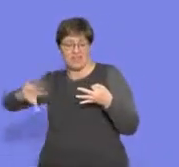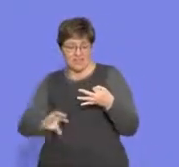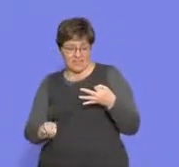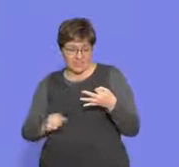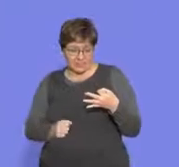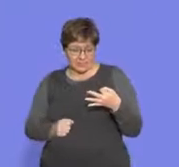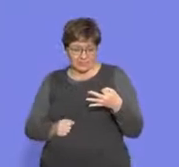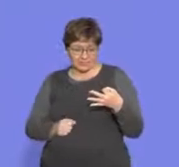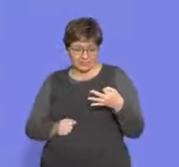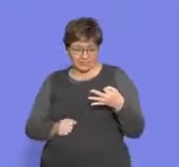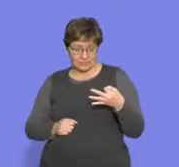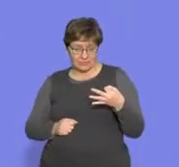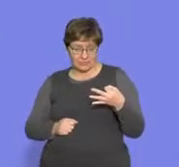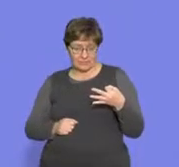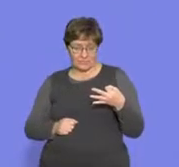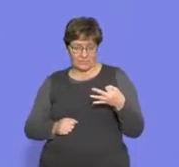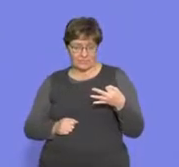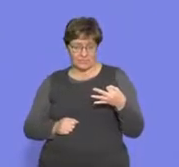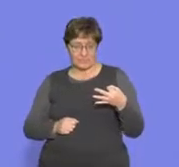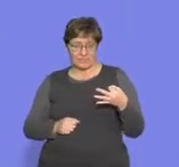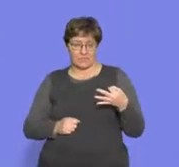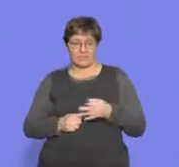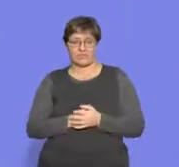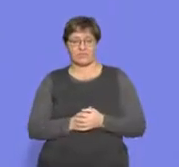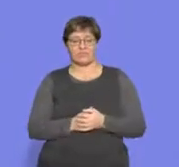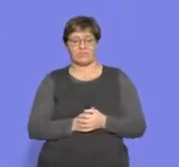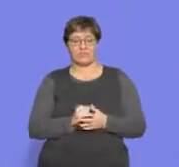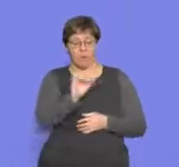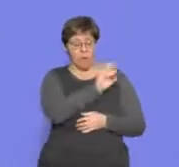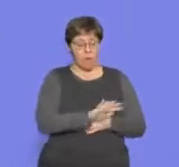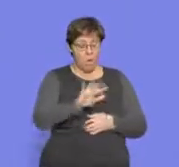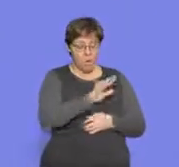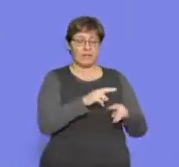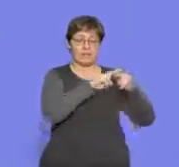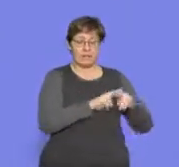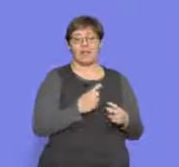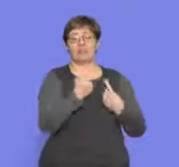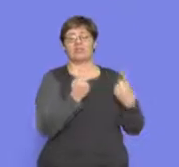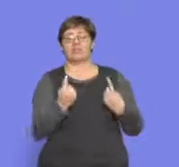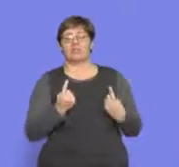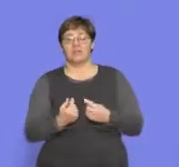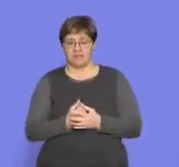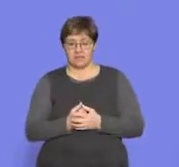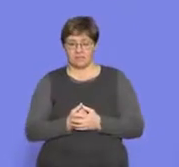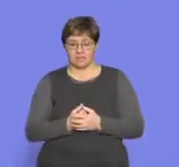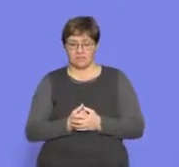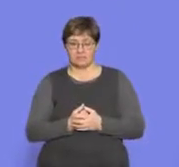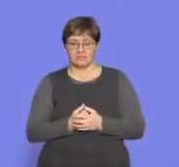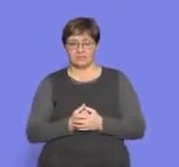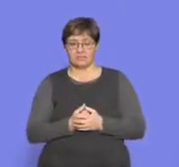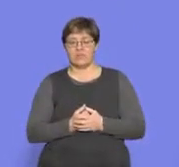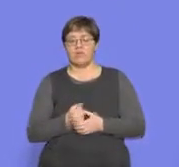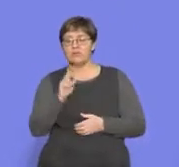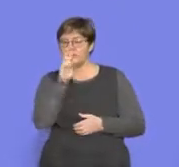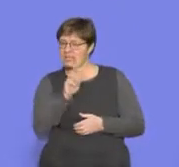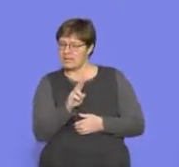as life forms existing in the hydrosphere. All of these are interdependent and often depend on